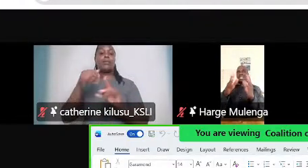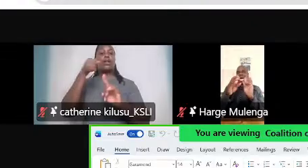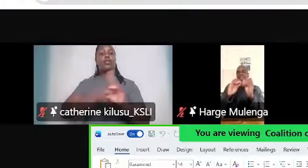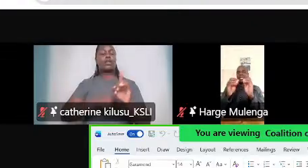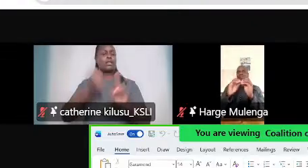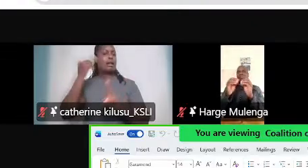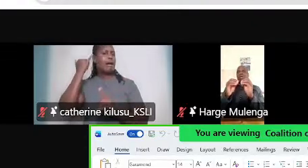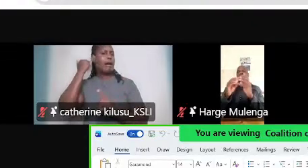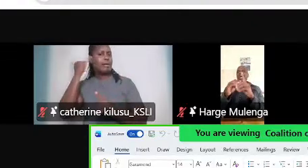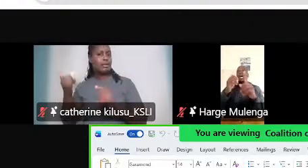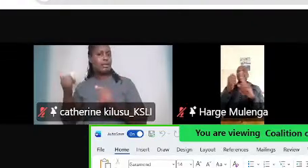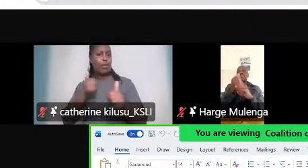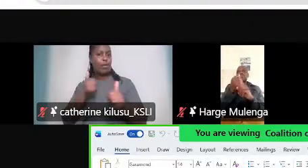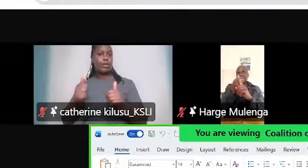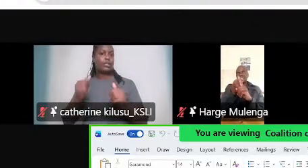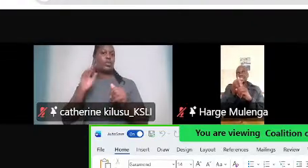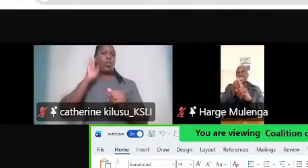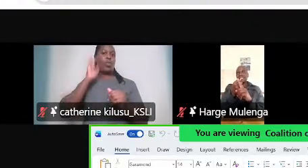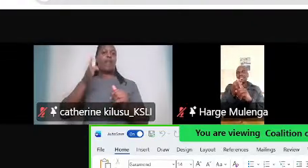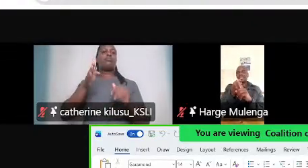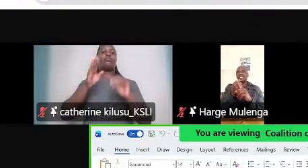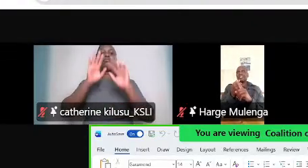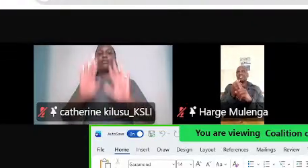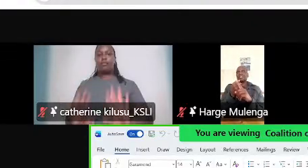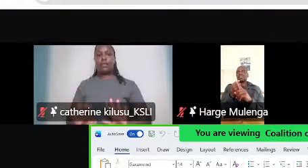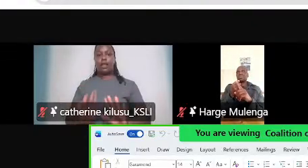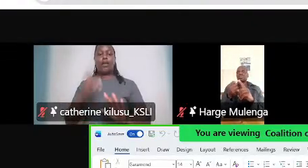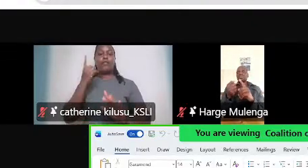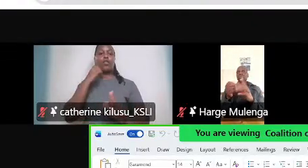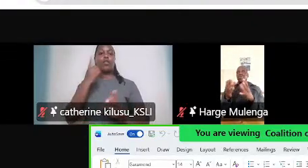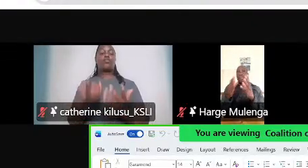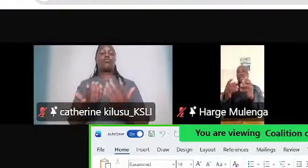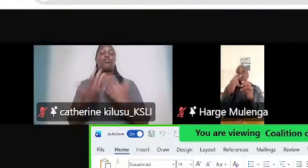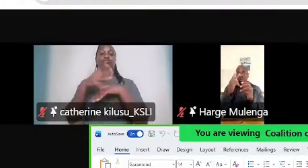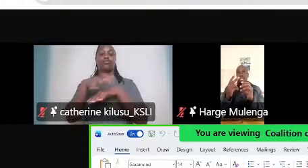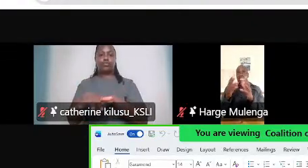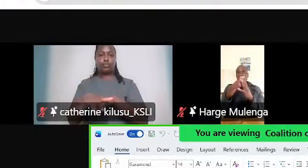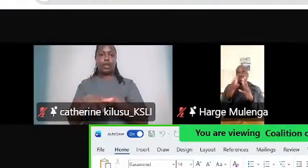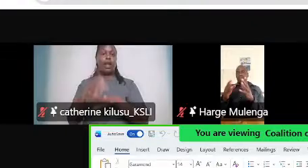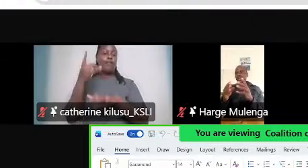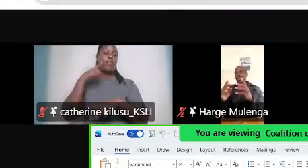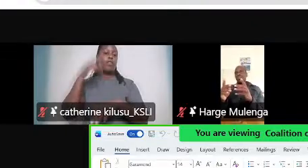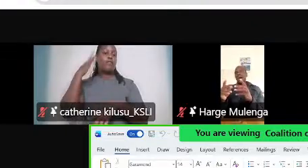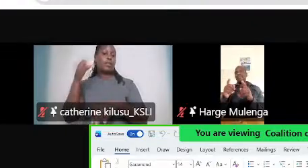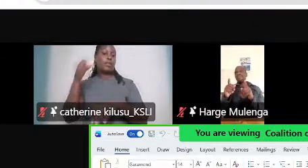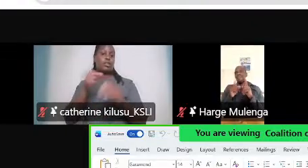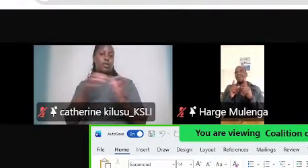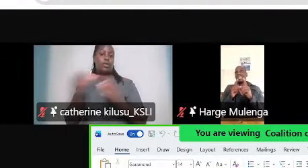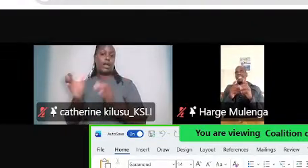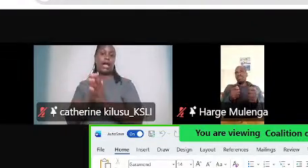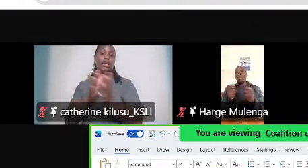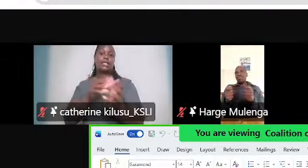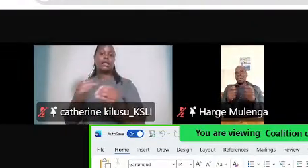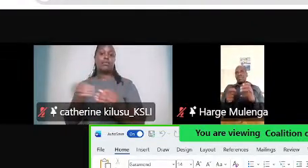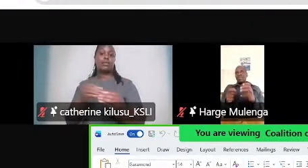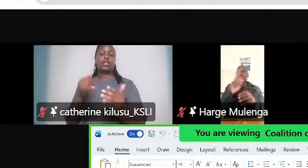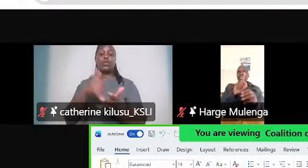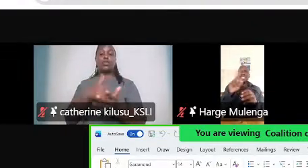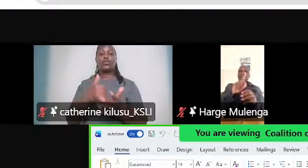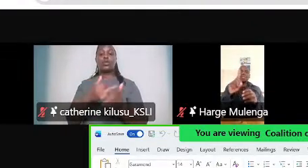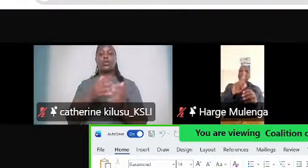would be relevant for the inclusion and integration of feminist movements and disability inclusion movements would